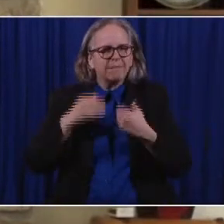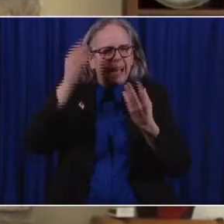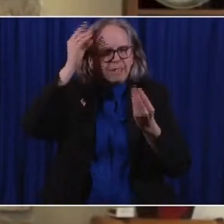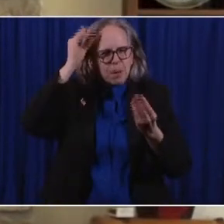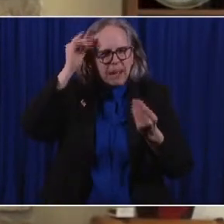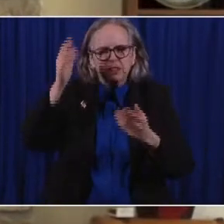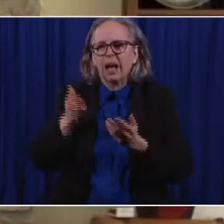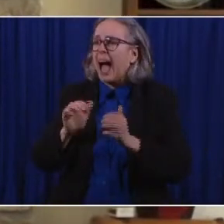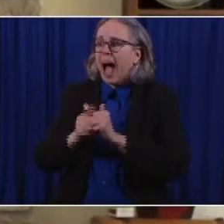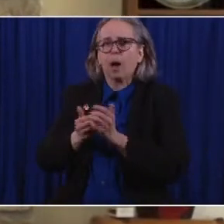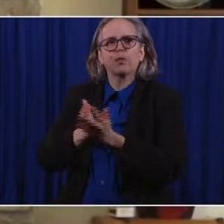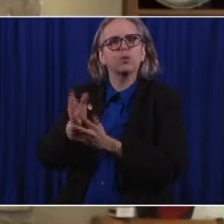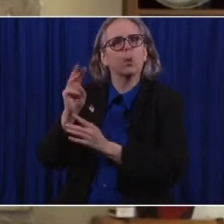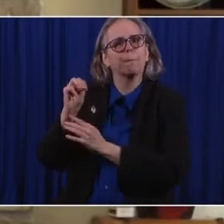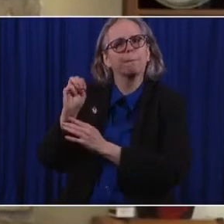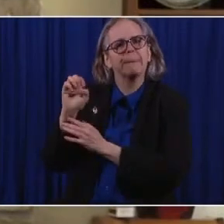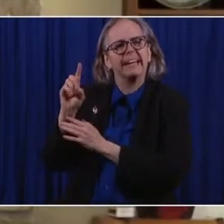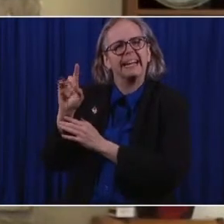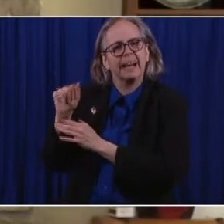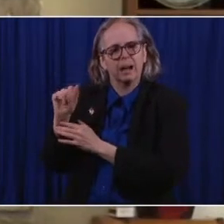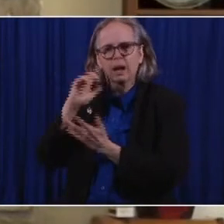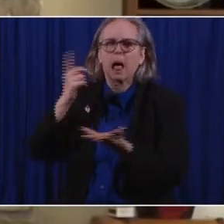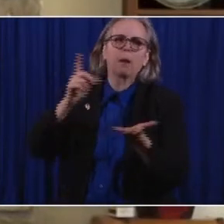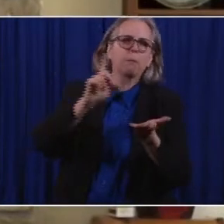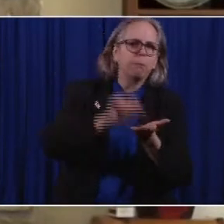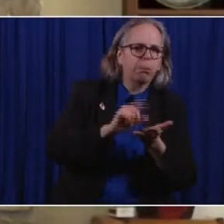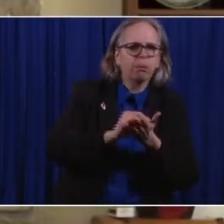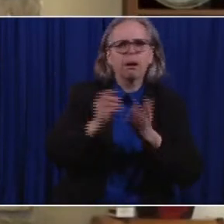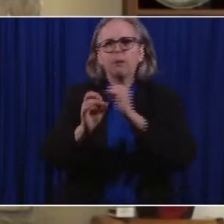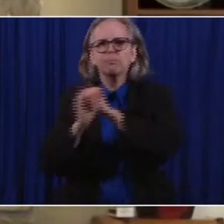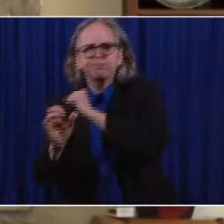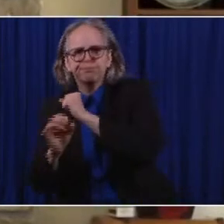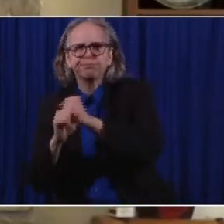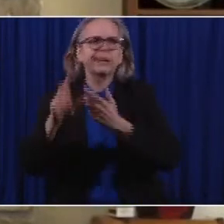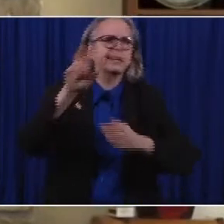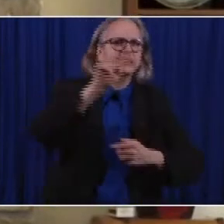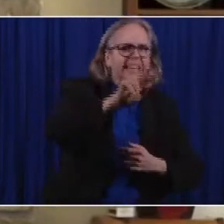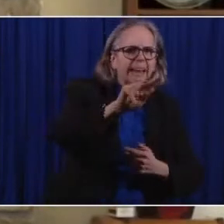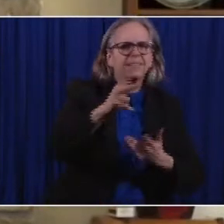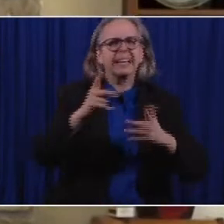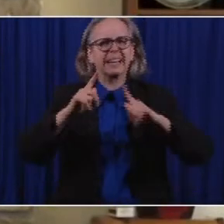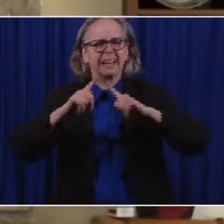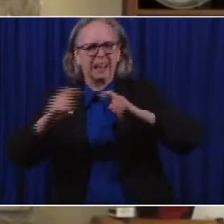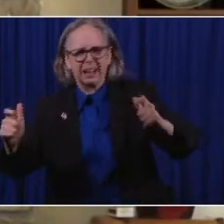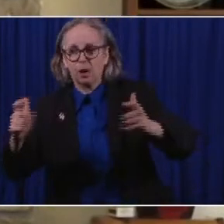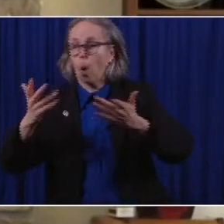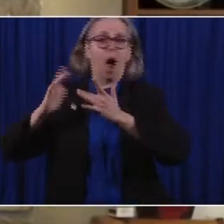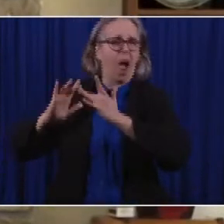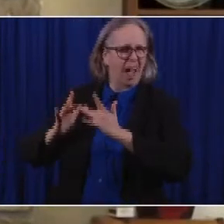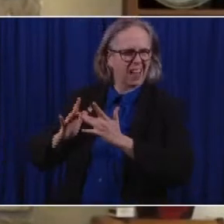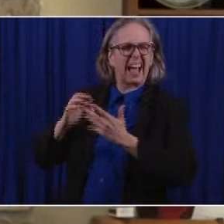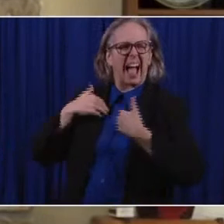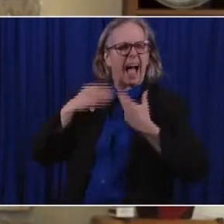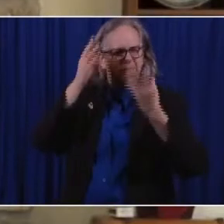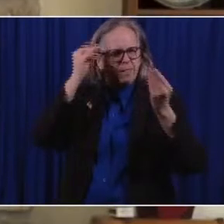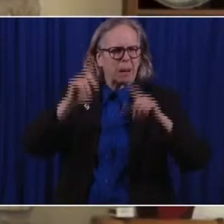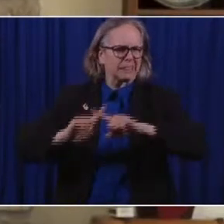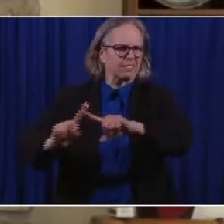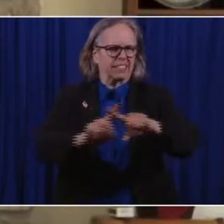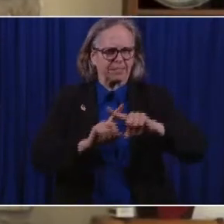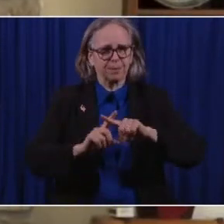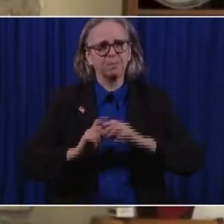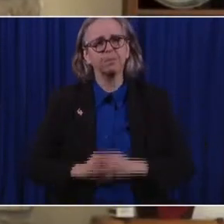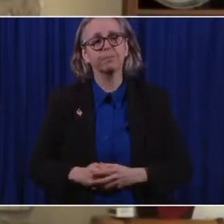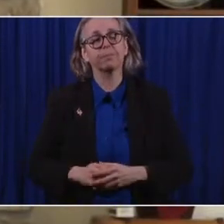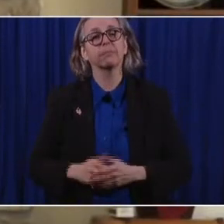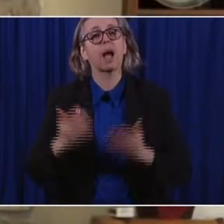in your newspaper, maybe watch on TV, pull that online. Second, we've asked every health